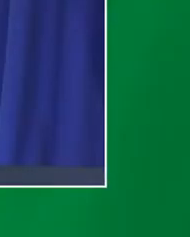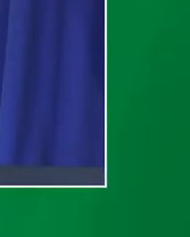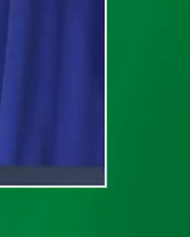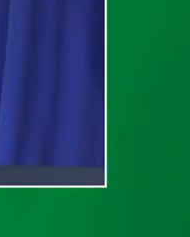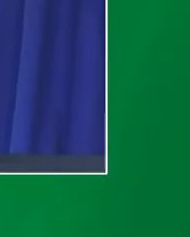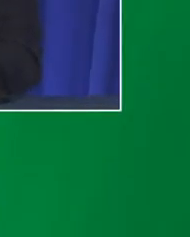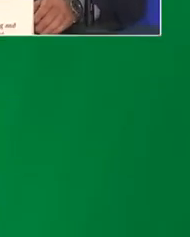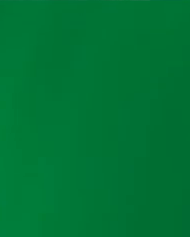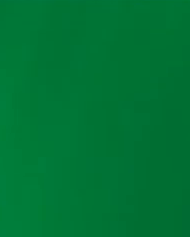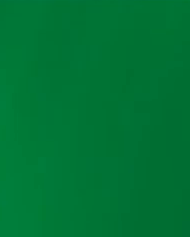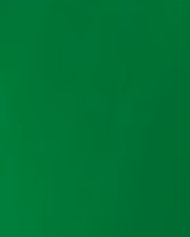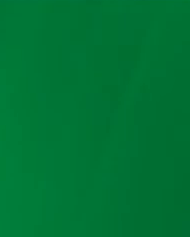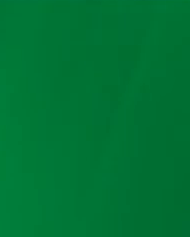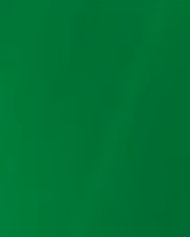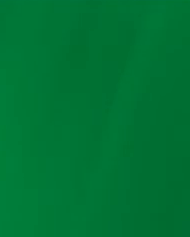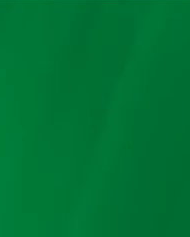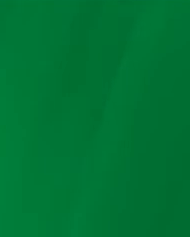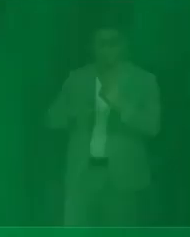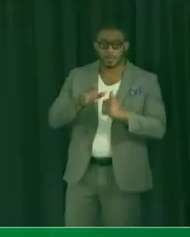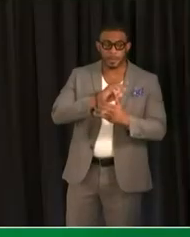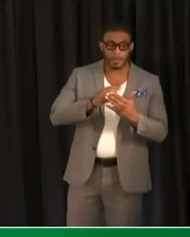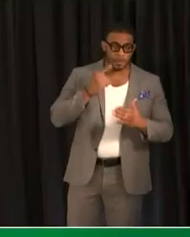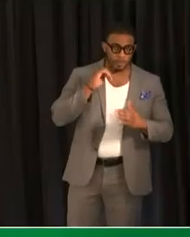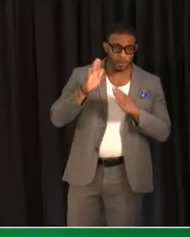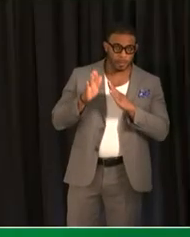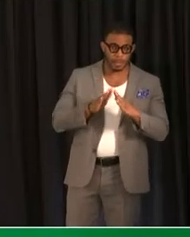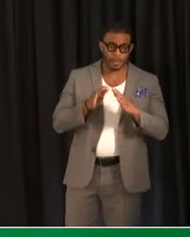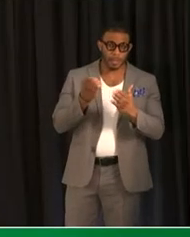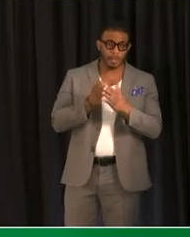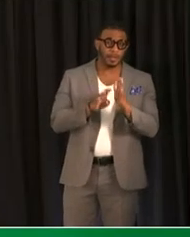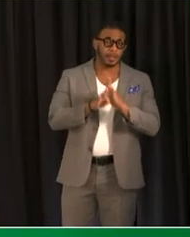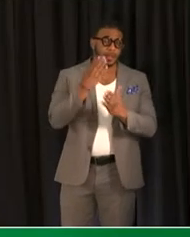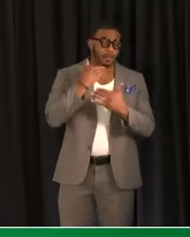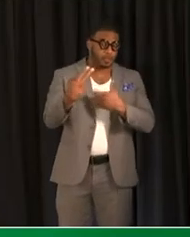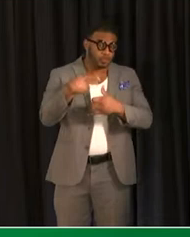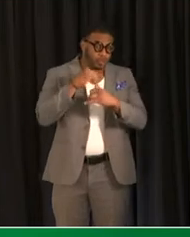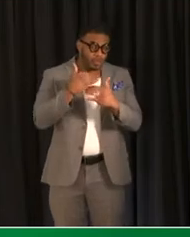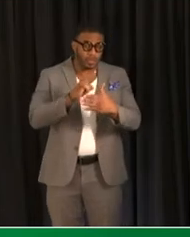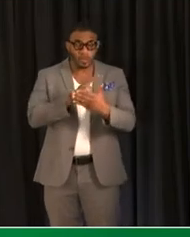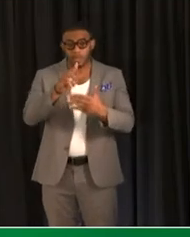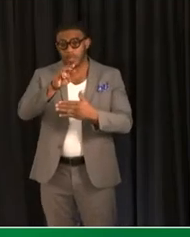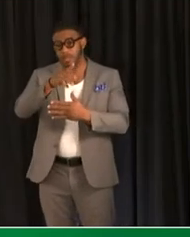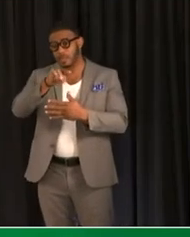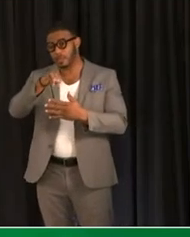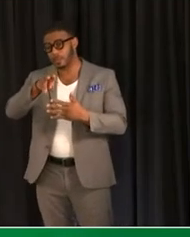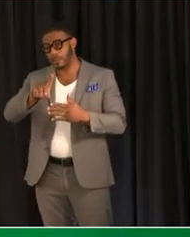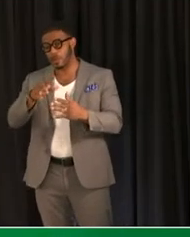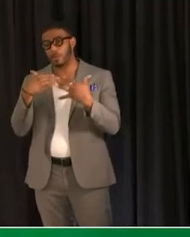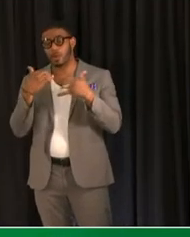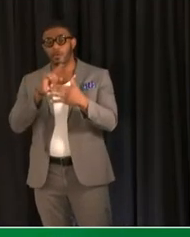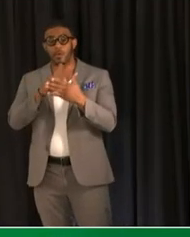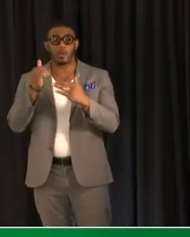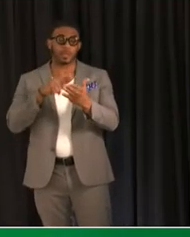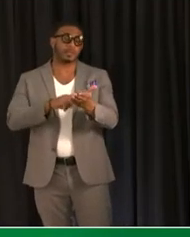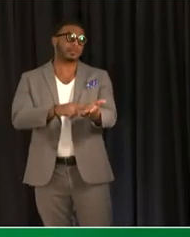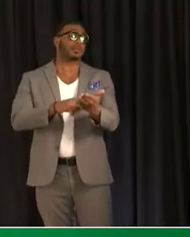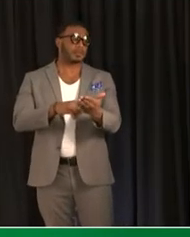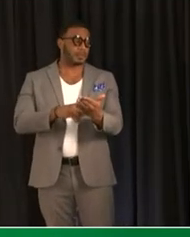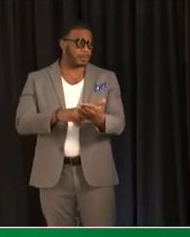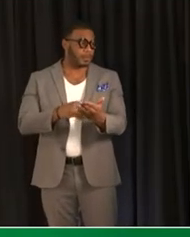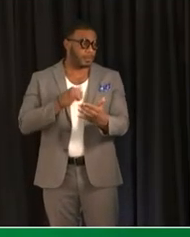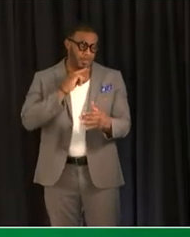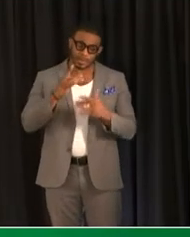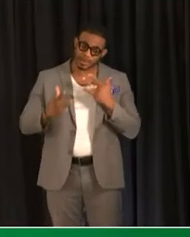afternoon. I'm John Falchicchio, Deputy Mayor for Planning and Economic Development, and thank you for joining us for this week's DMPED Recovery Weekly